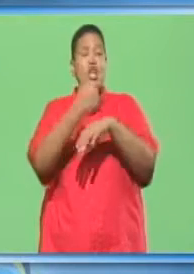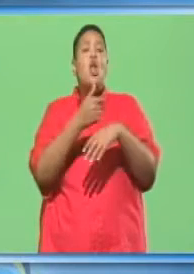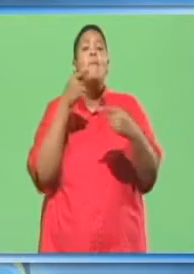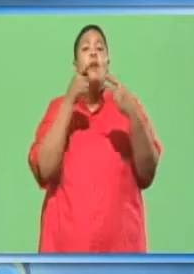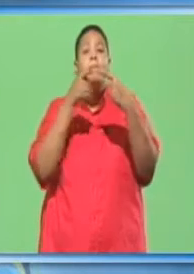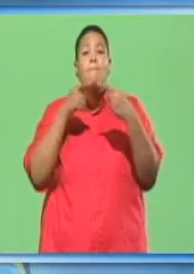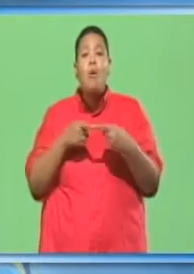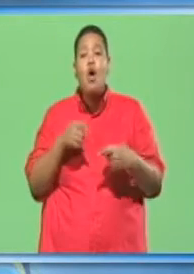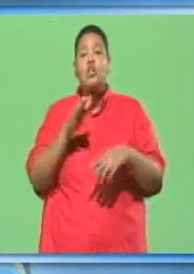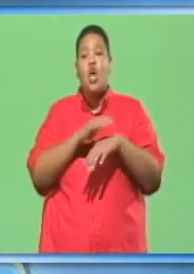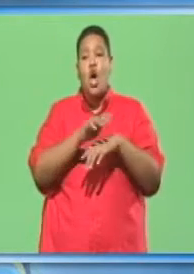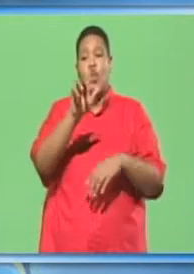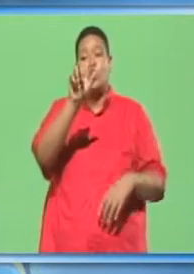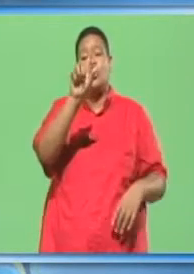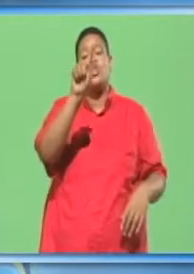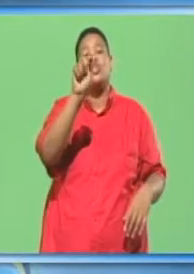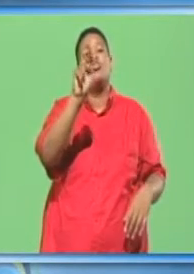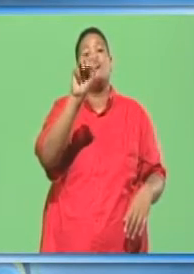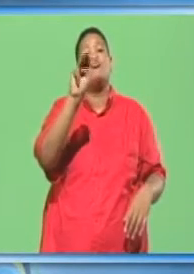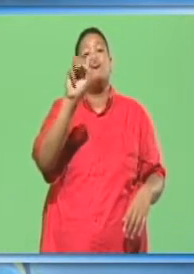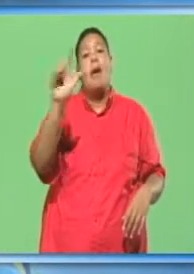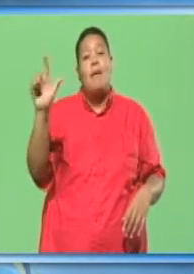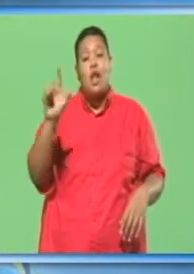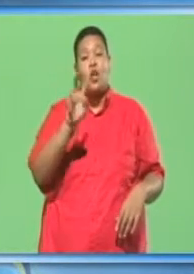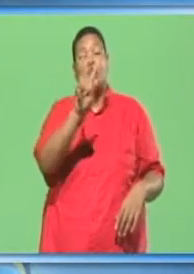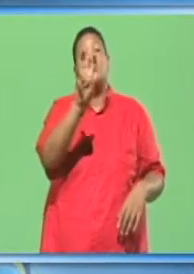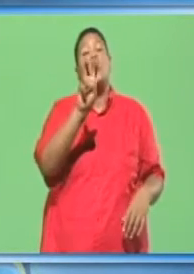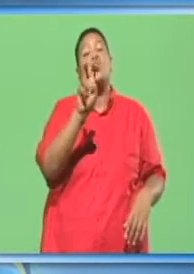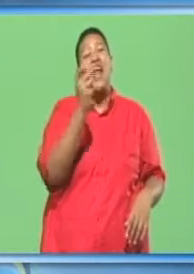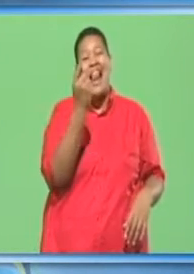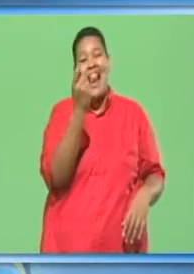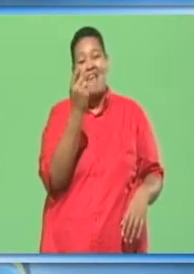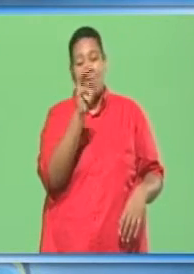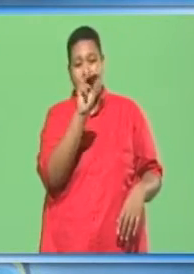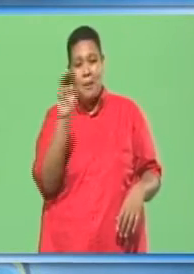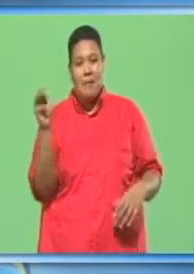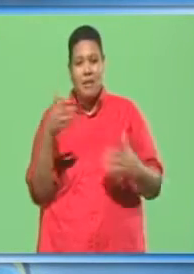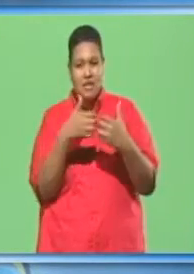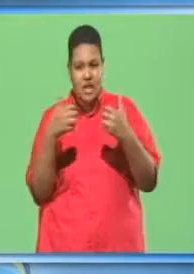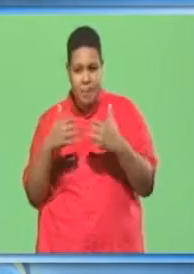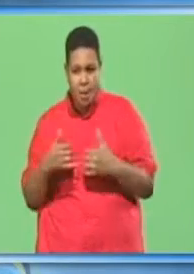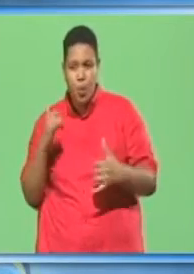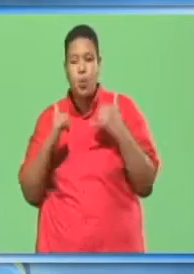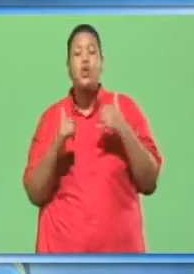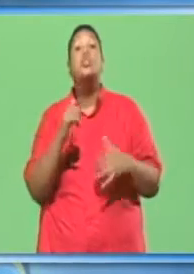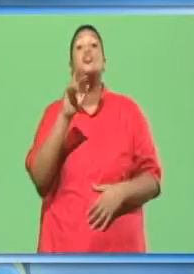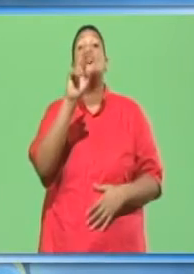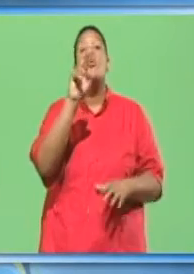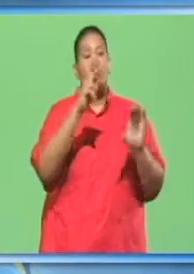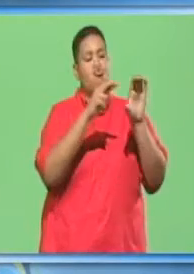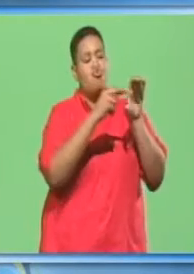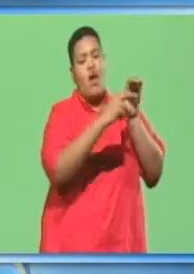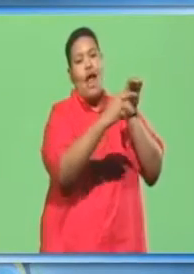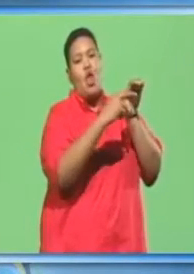the tramo 211 mm apart, which is the radius of the curves.